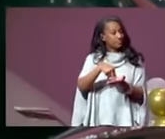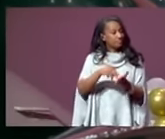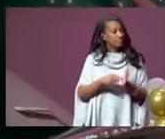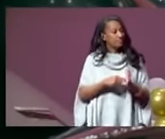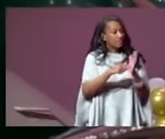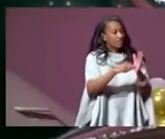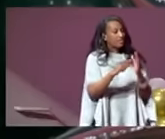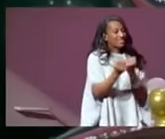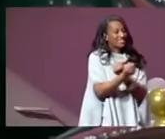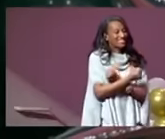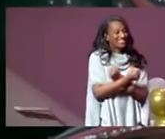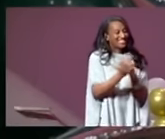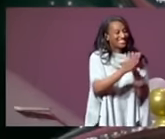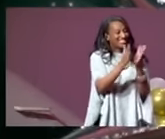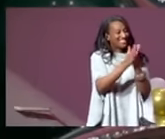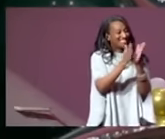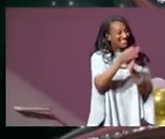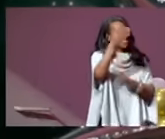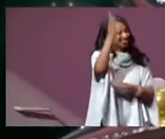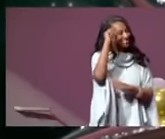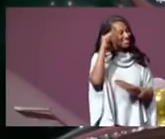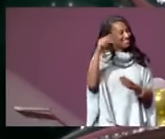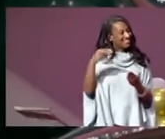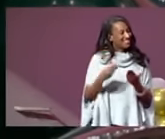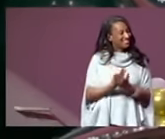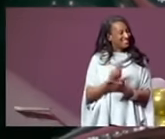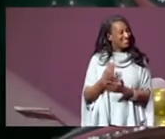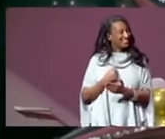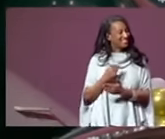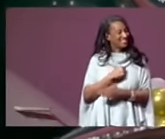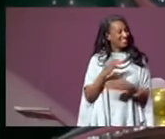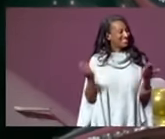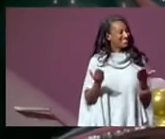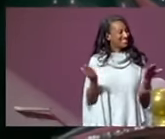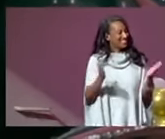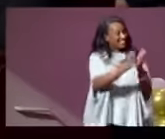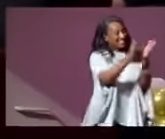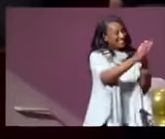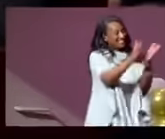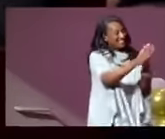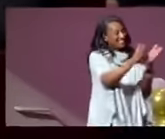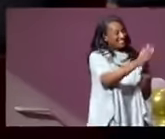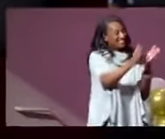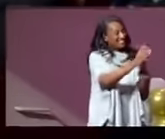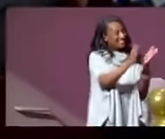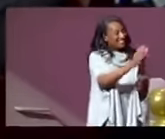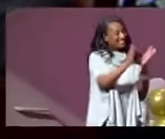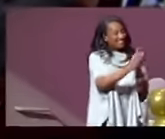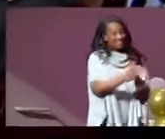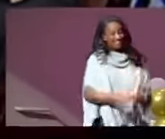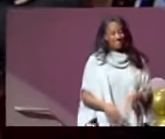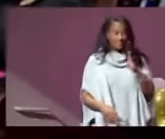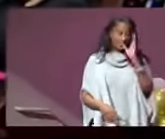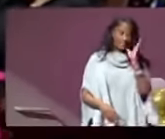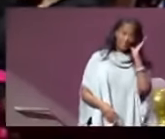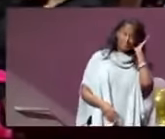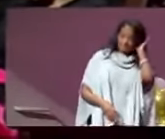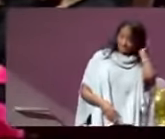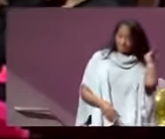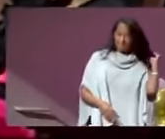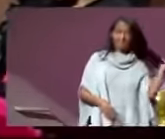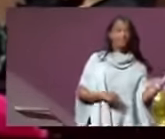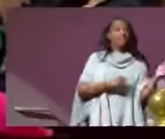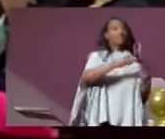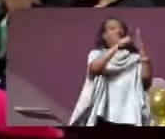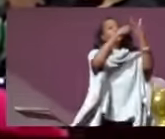off. Come on, give God praise for our new members who are here in the building. Caden Armstead, Alexia Austin, Catrice